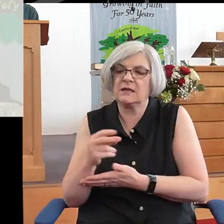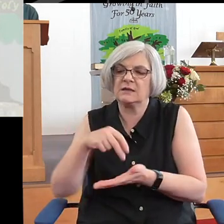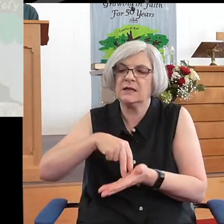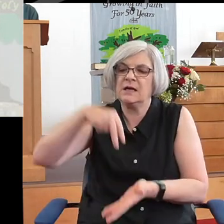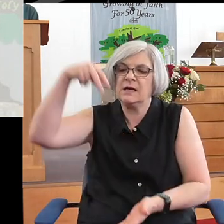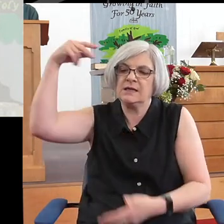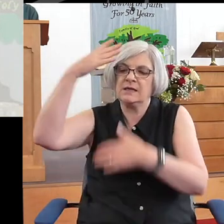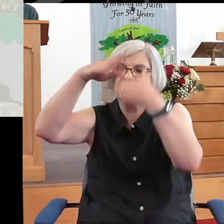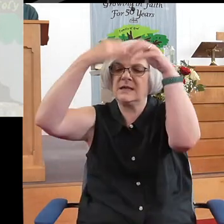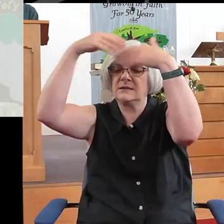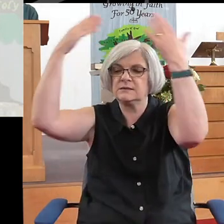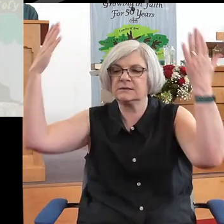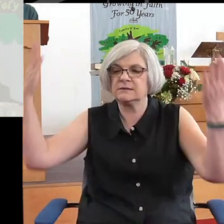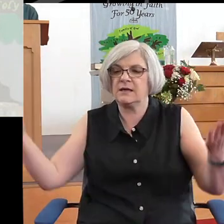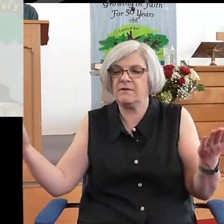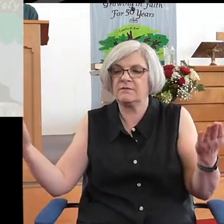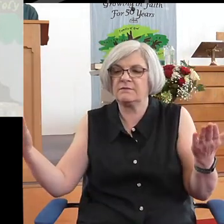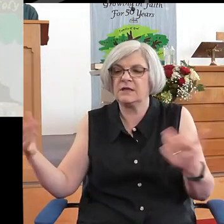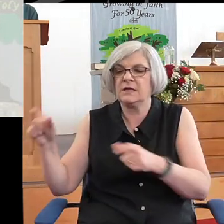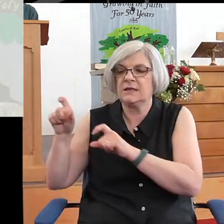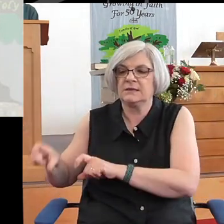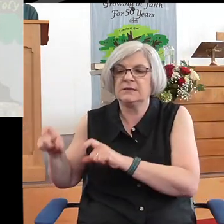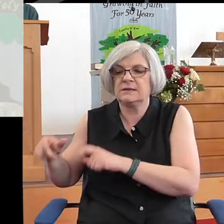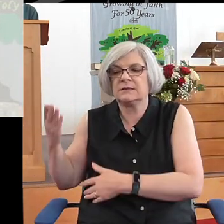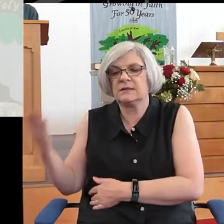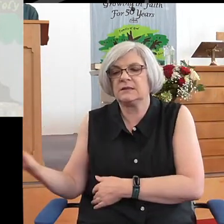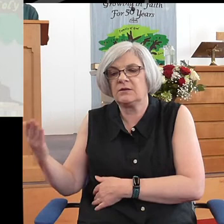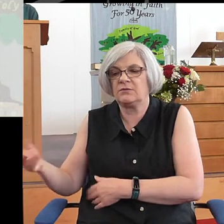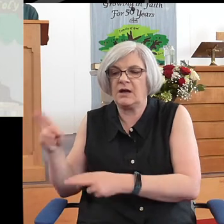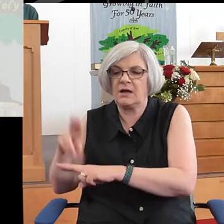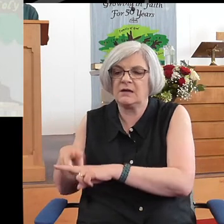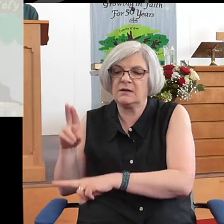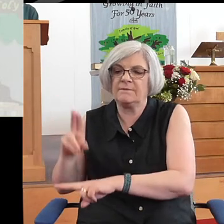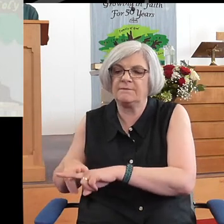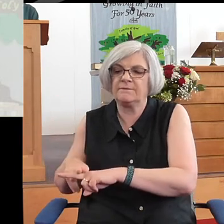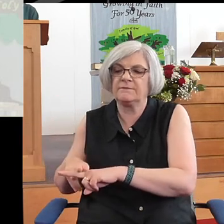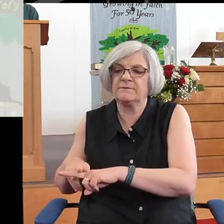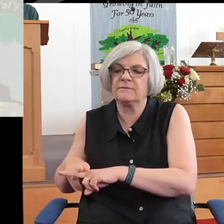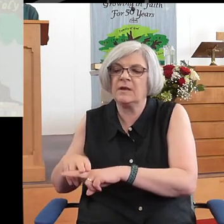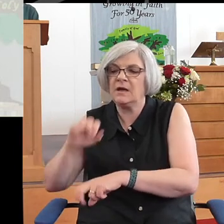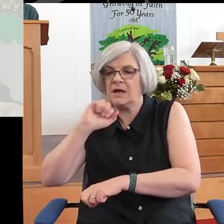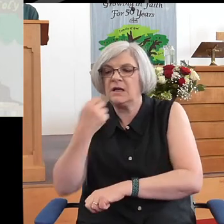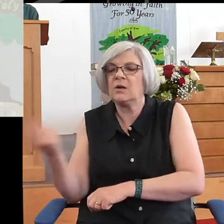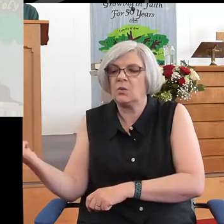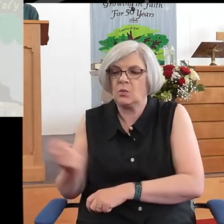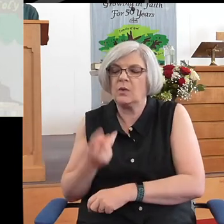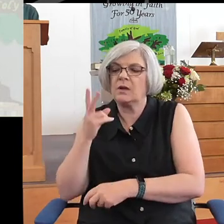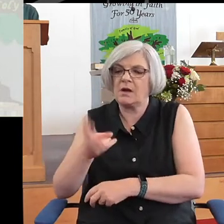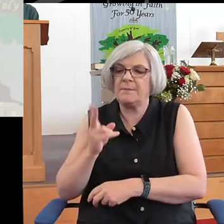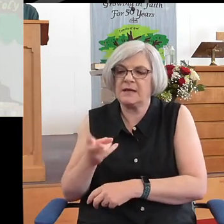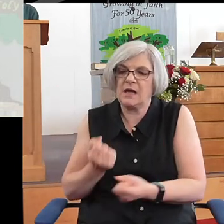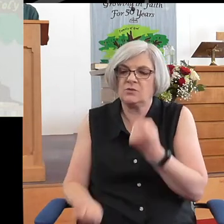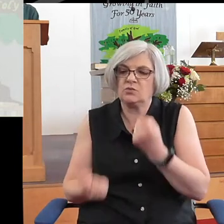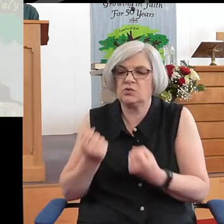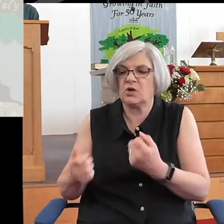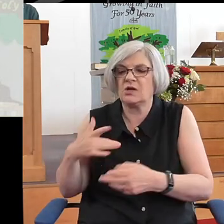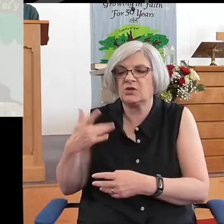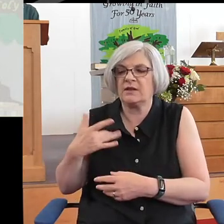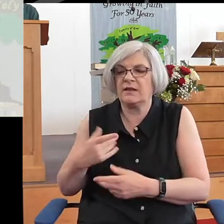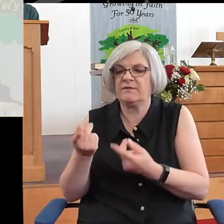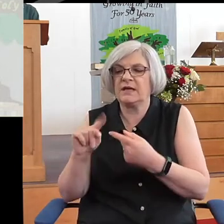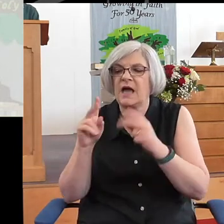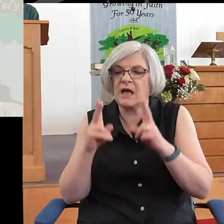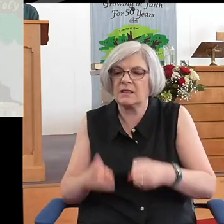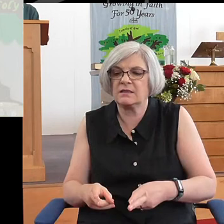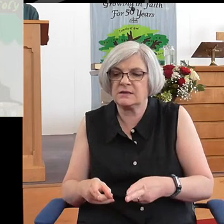again. He ascended into heaven. He is seated at the right hand of the Father, and he will come again to judge